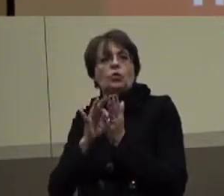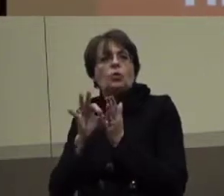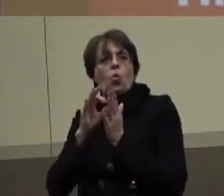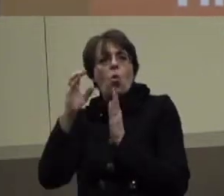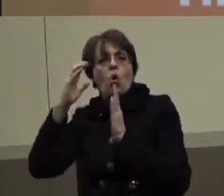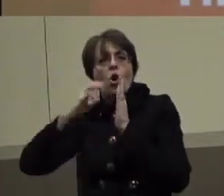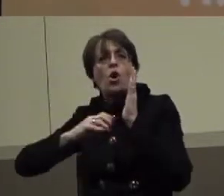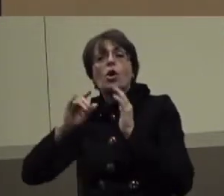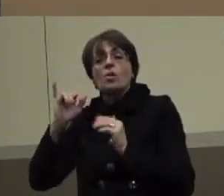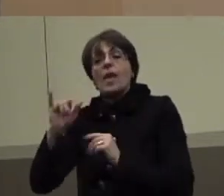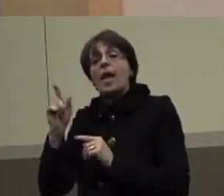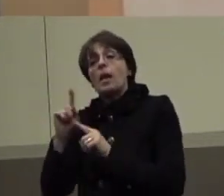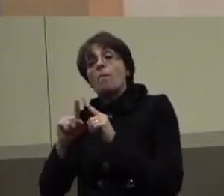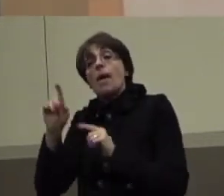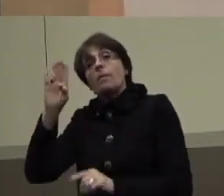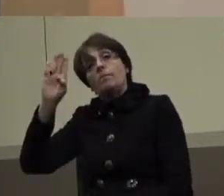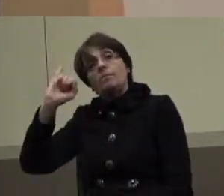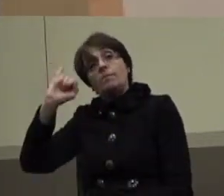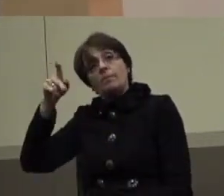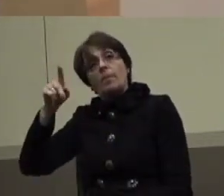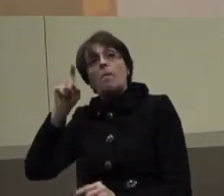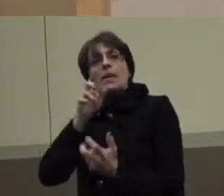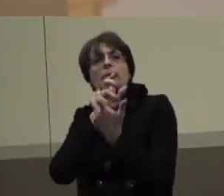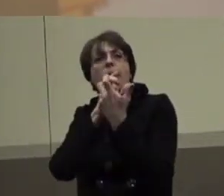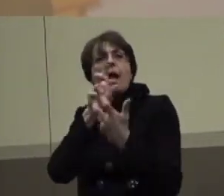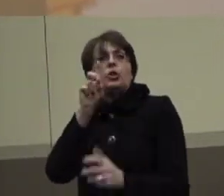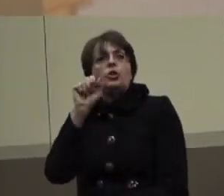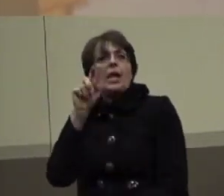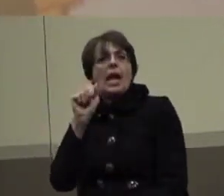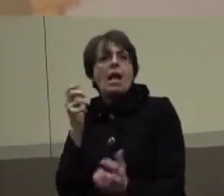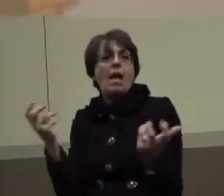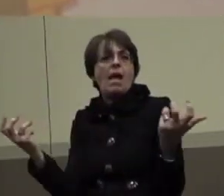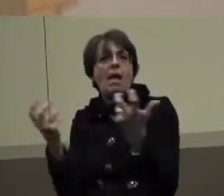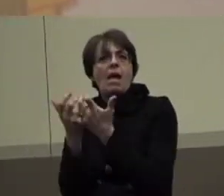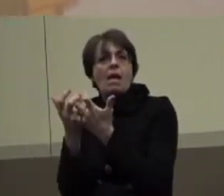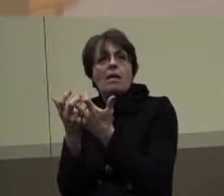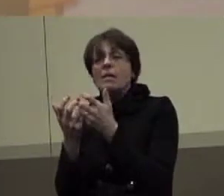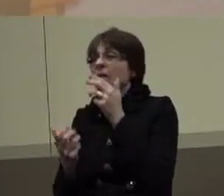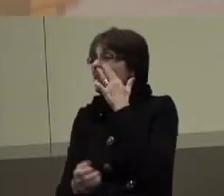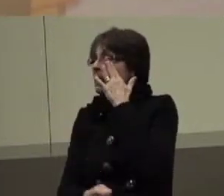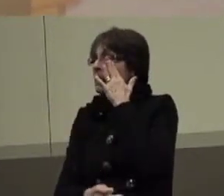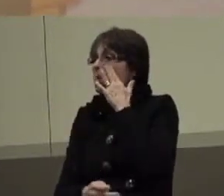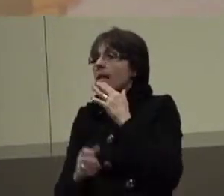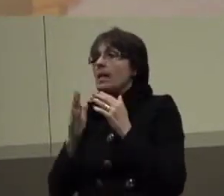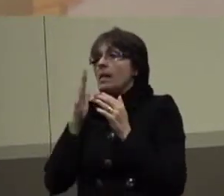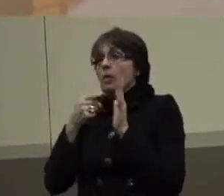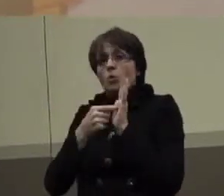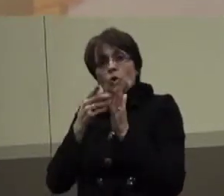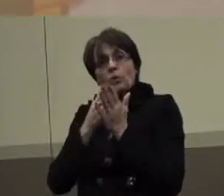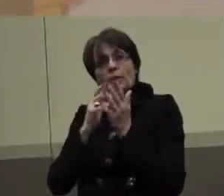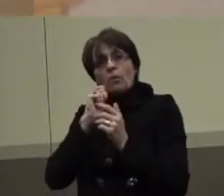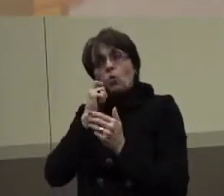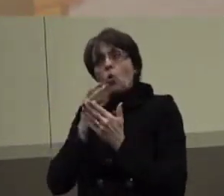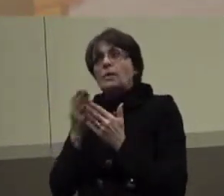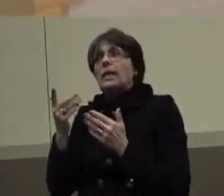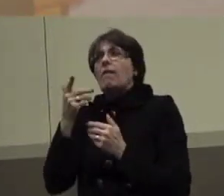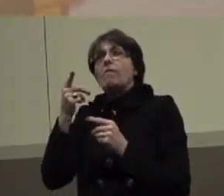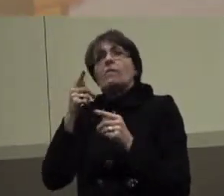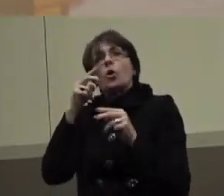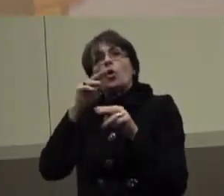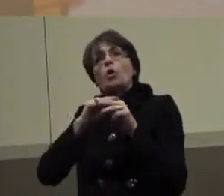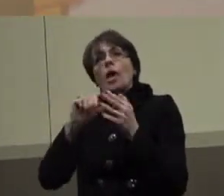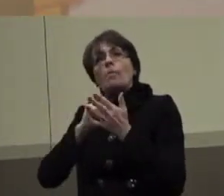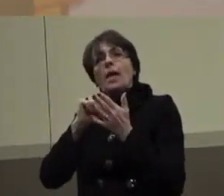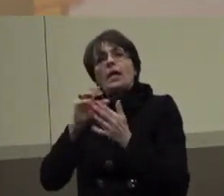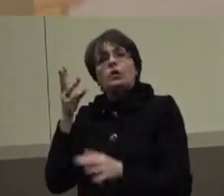behavior intervention plan that you write has to match the data. And I'm going to show you some cool stuff in just a little bit. If you look on